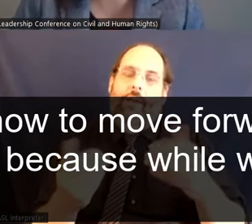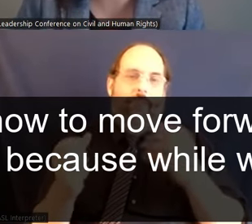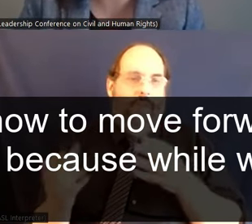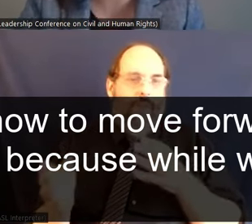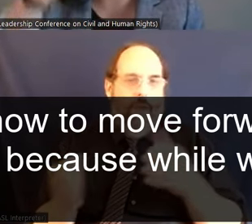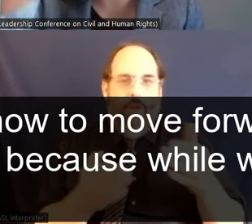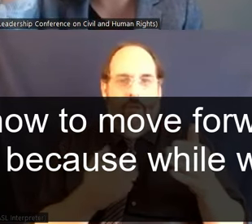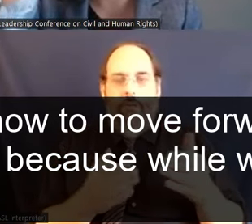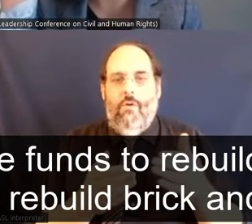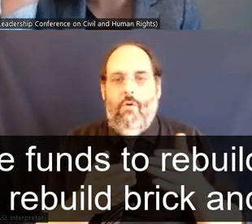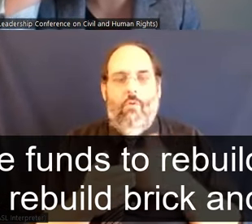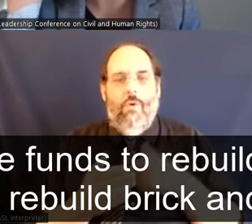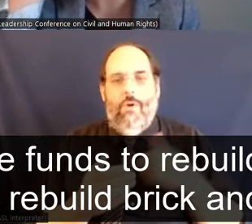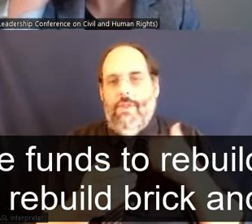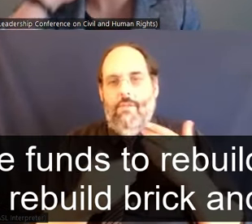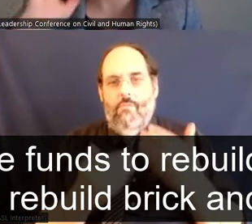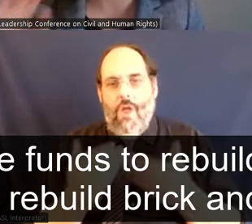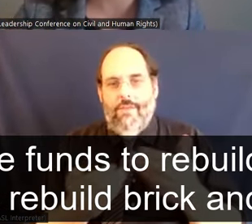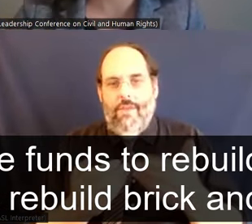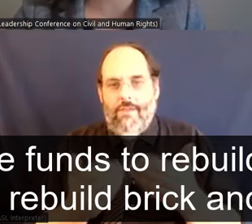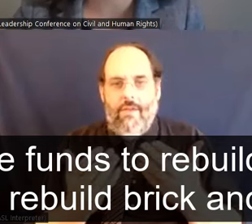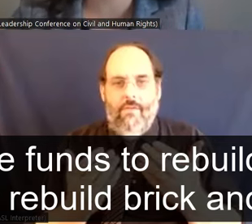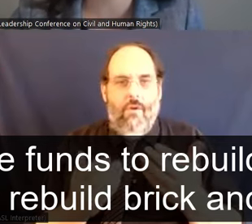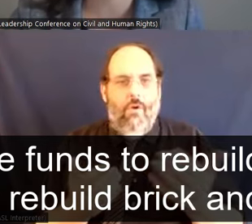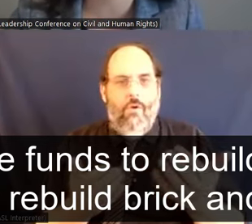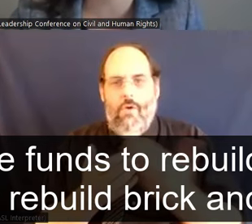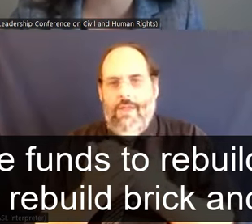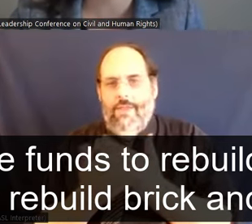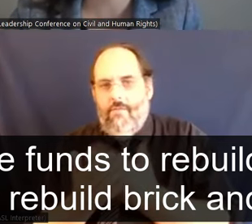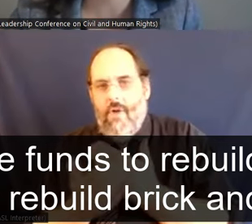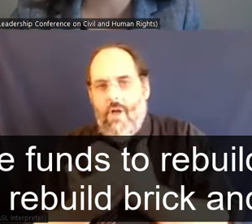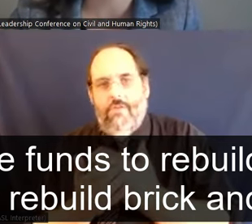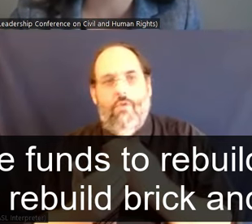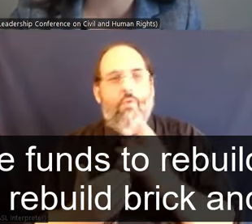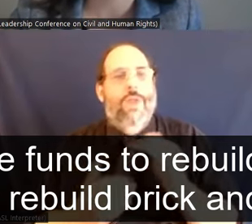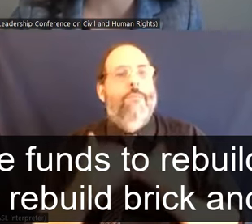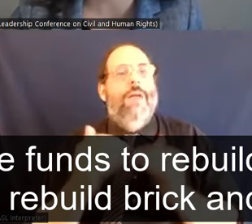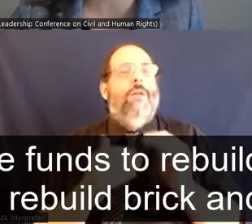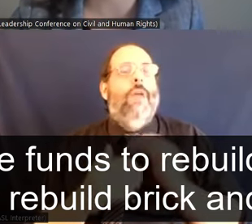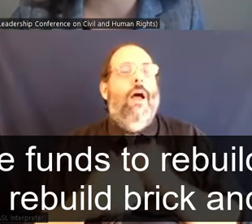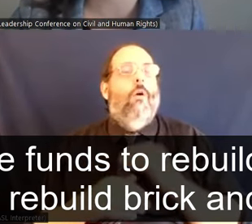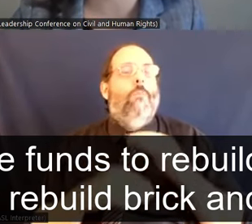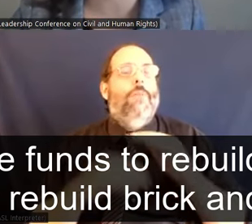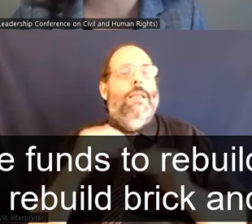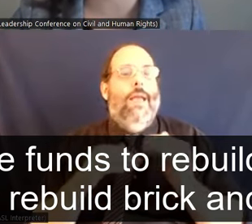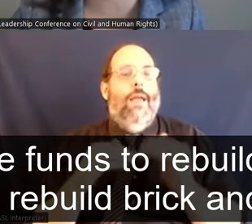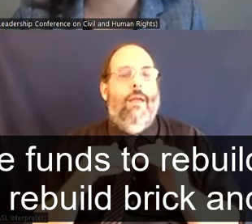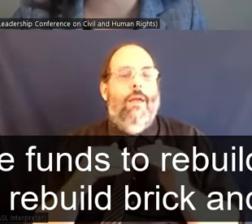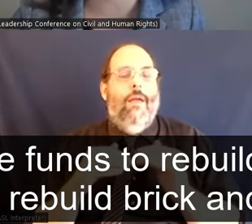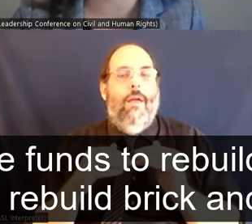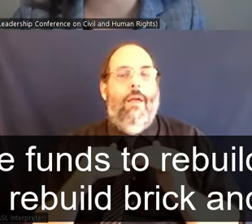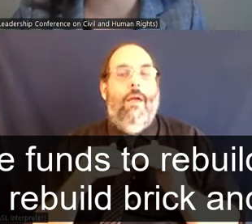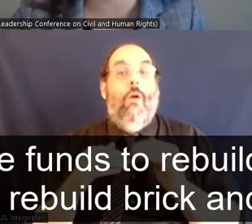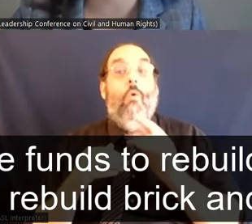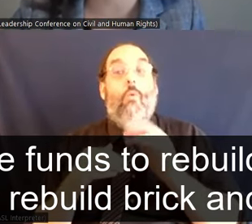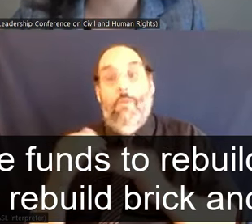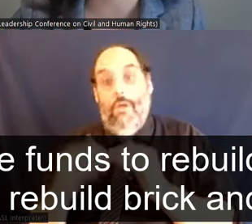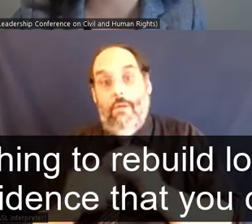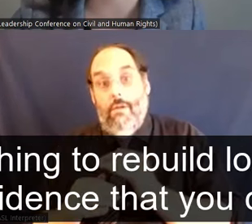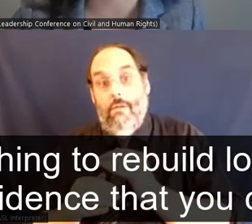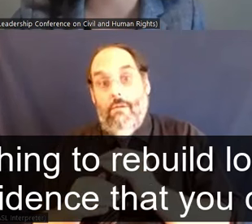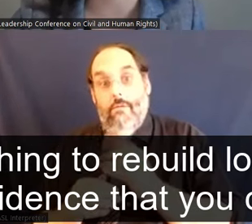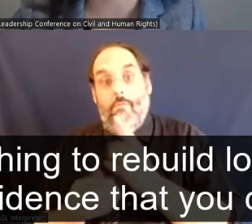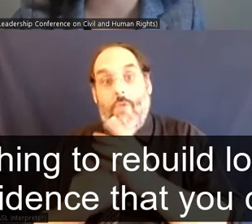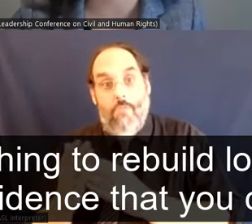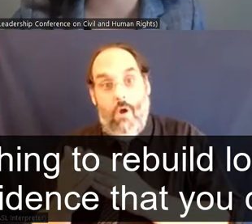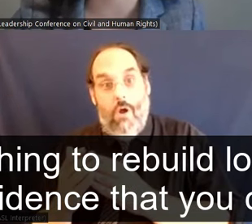because while we're in the process of raising the funds to rebuild the Tree of Life, it's one thing to rebuild brick and